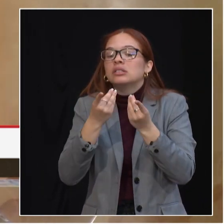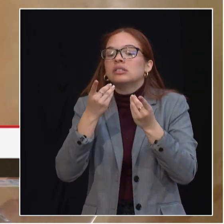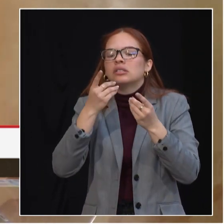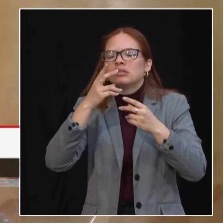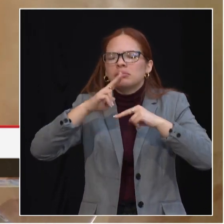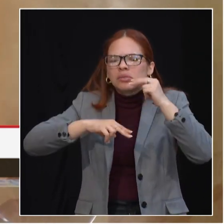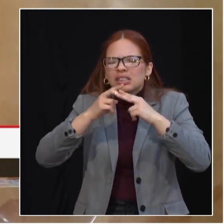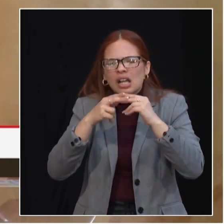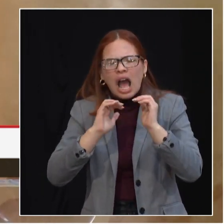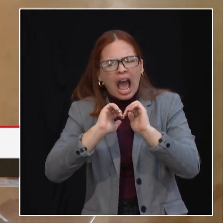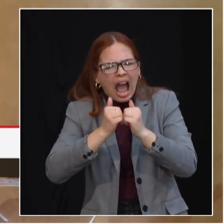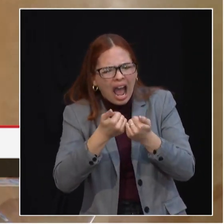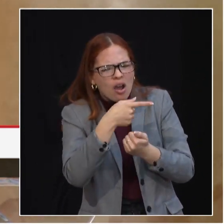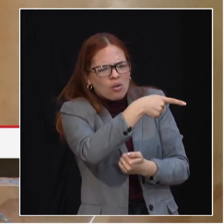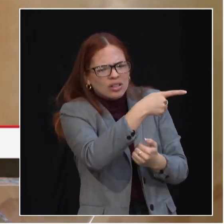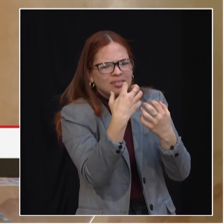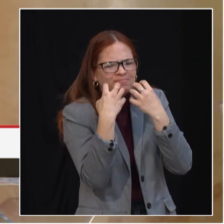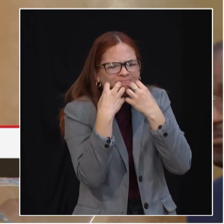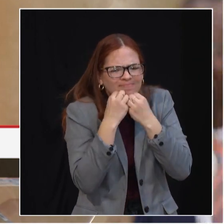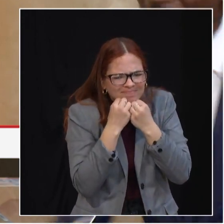us at the podium.